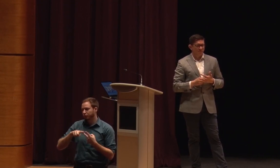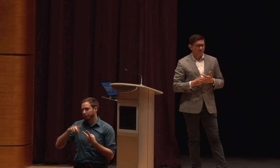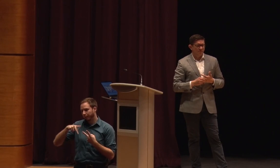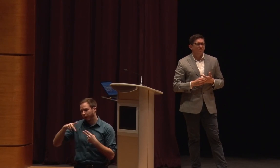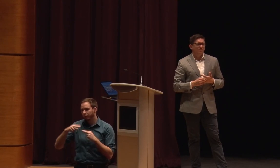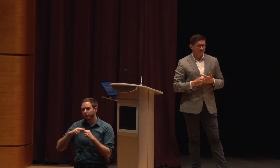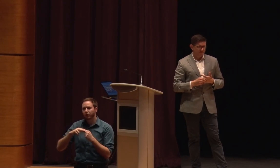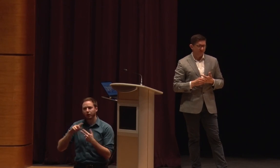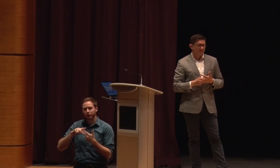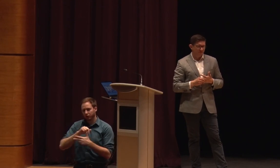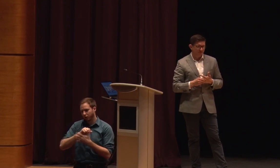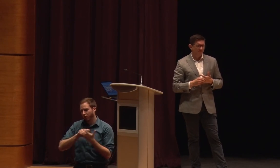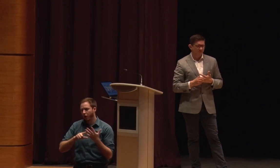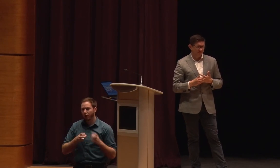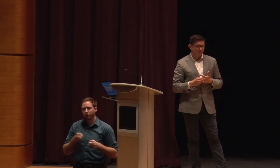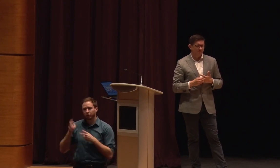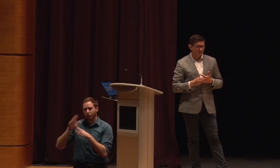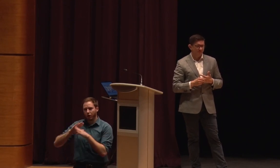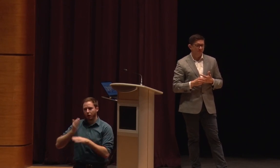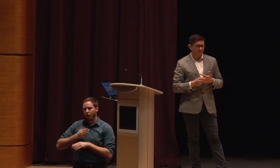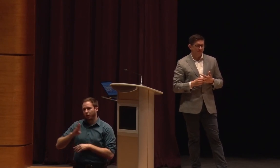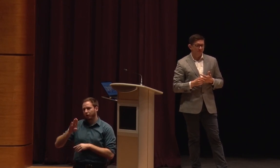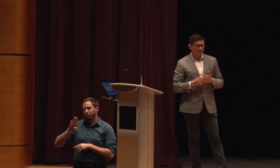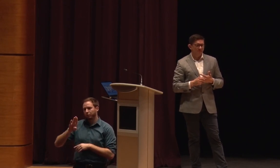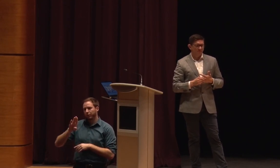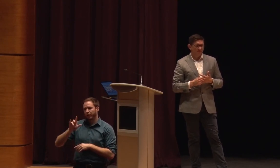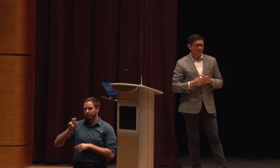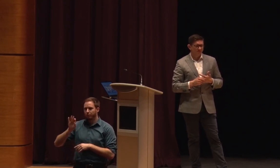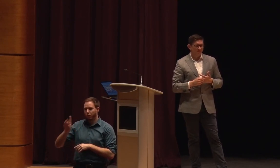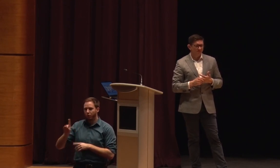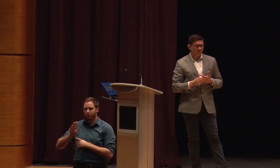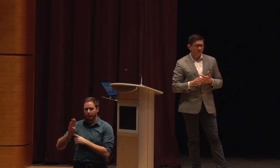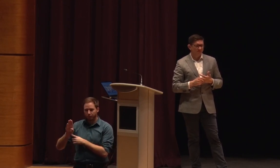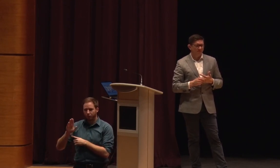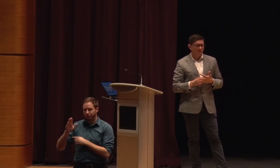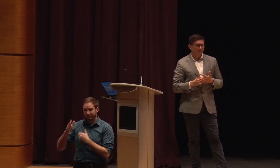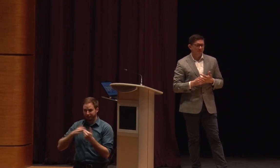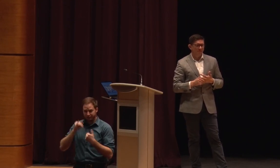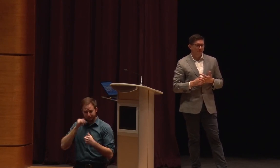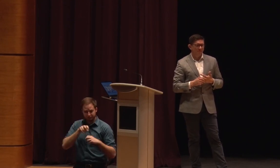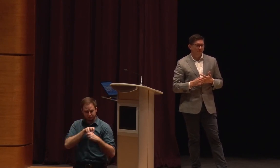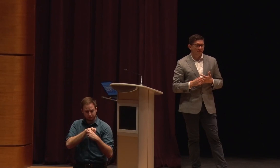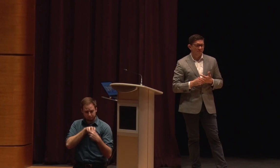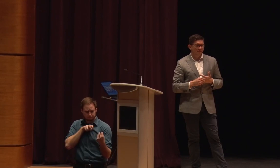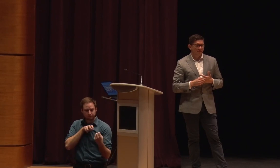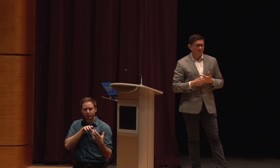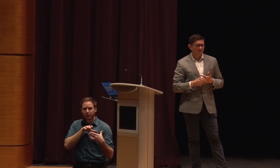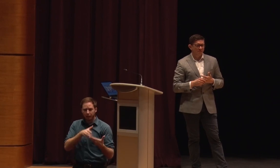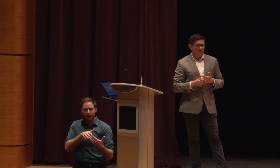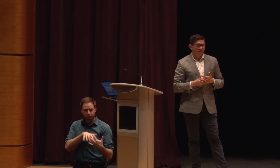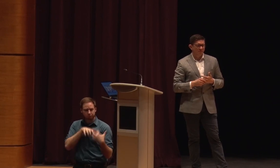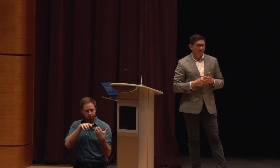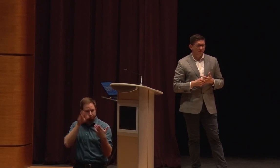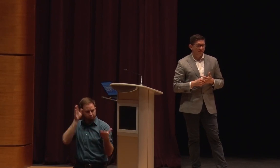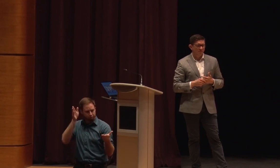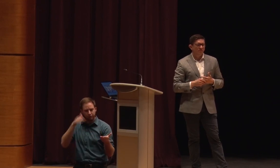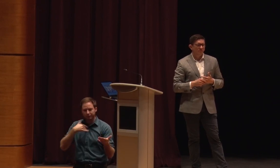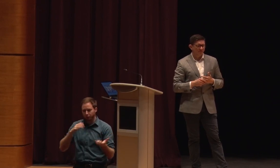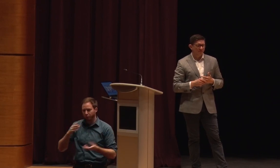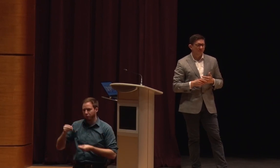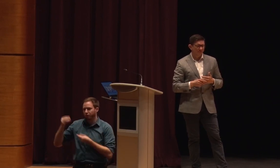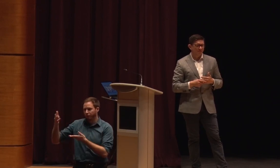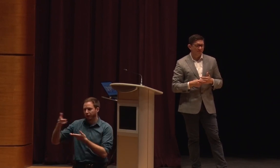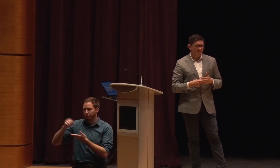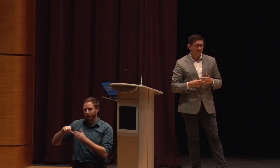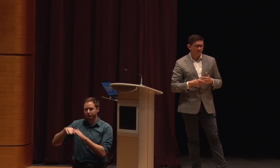PowerPoints, those kinds of things on our blackboard, even if it's a face-to-face class, and then provide them as